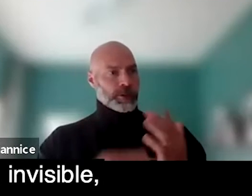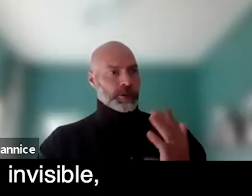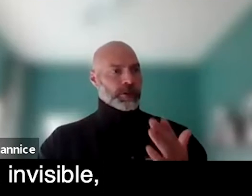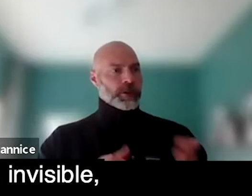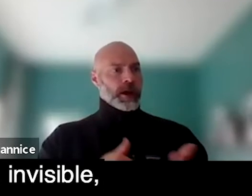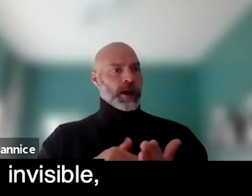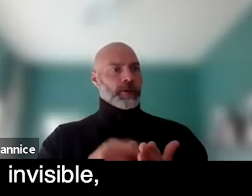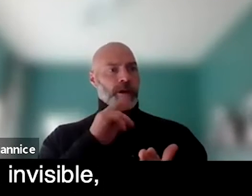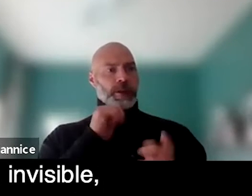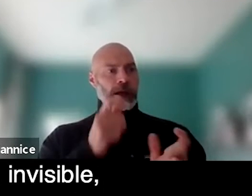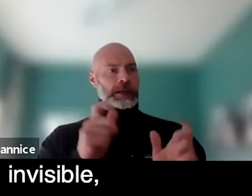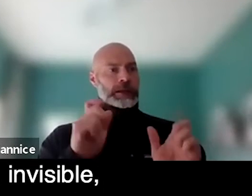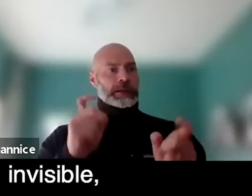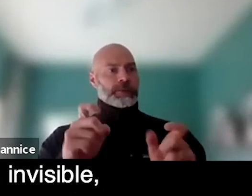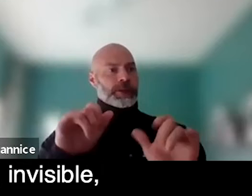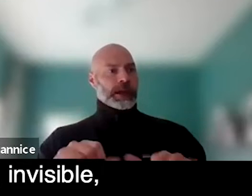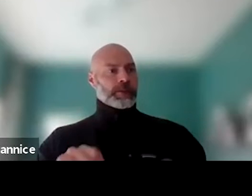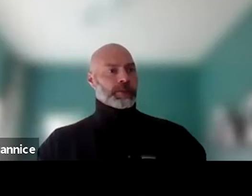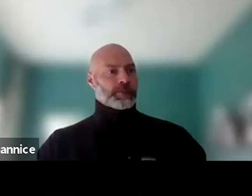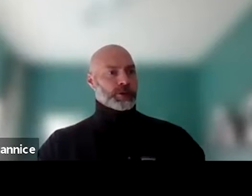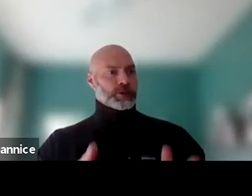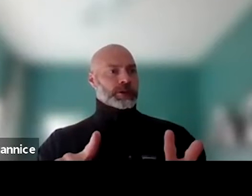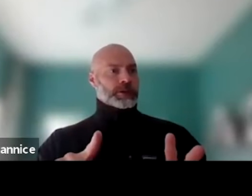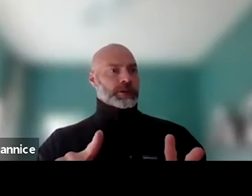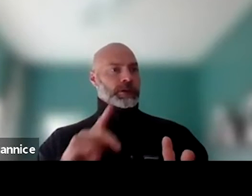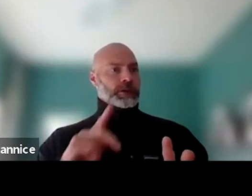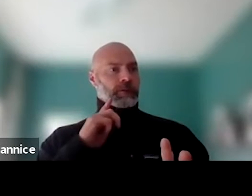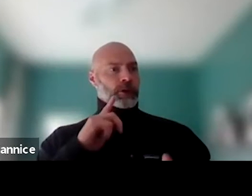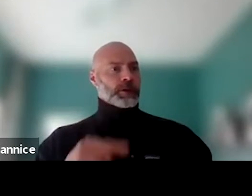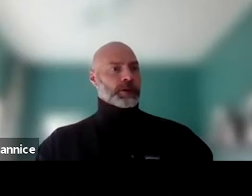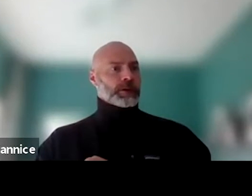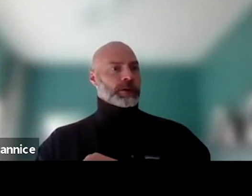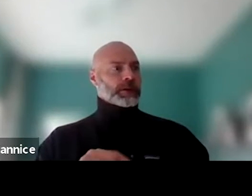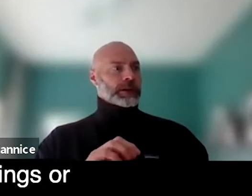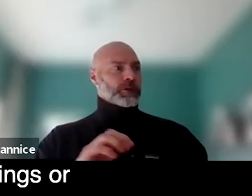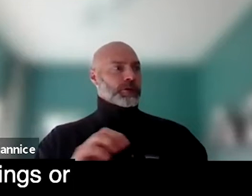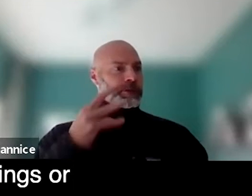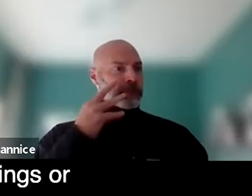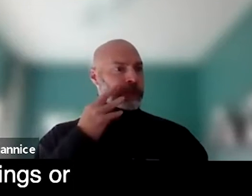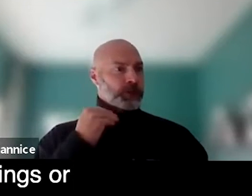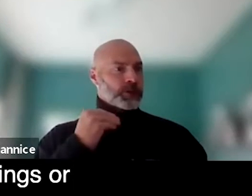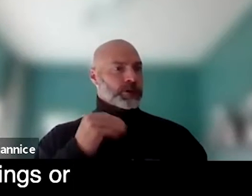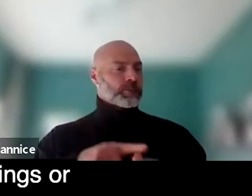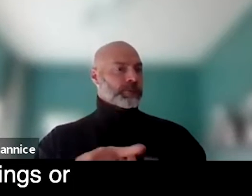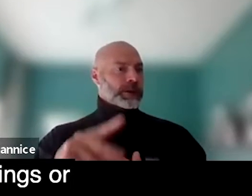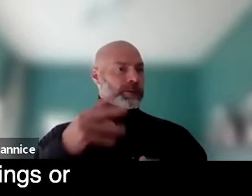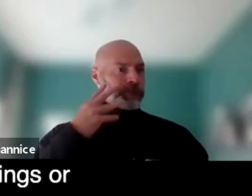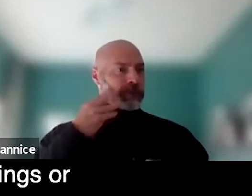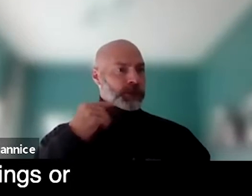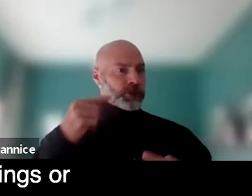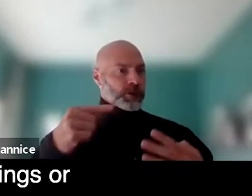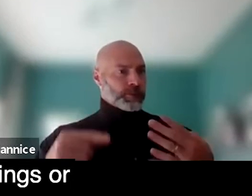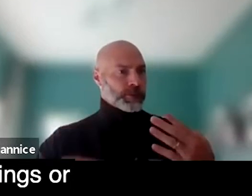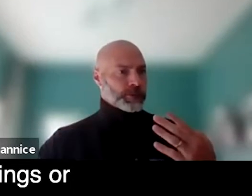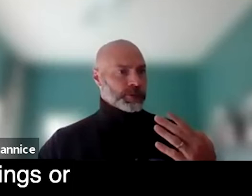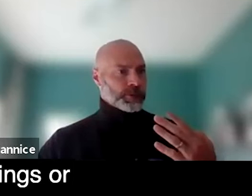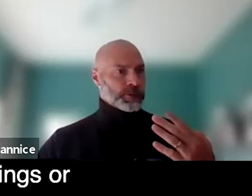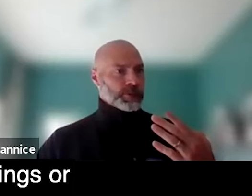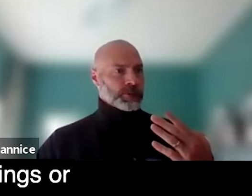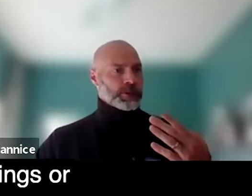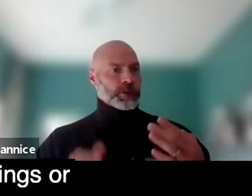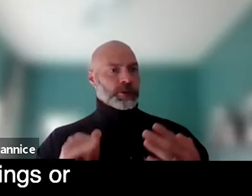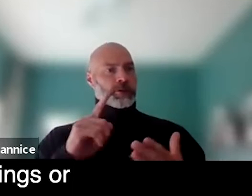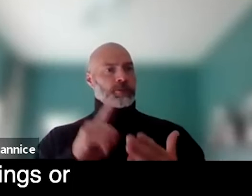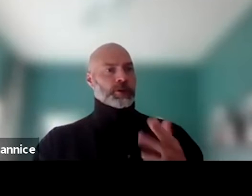physical, invisible, whatever it might be, they're not given the same opportunities in their upbringings or professional or